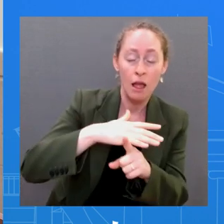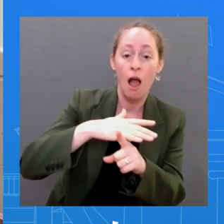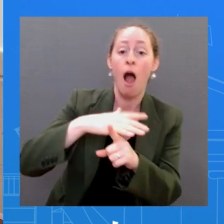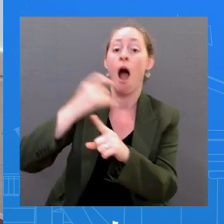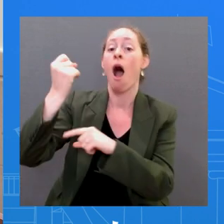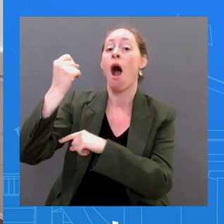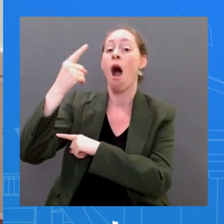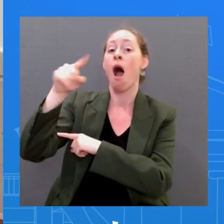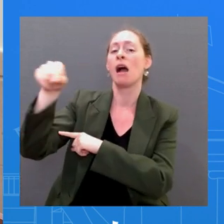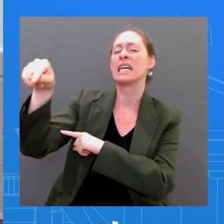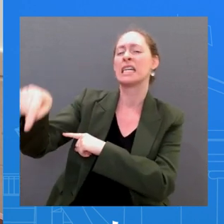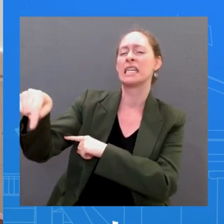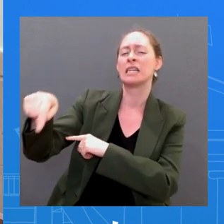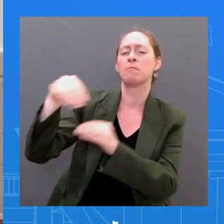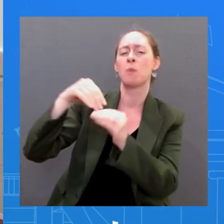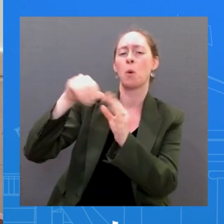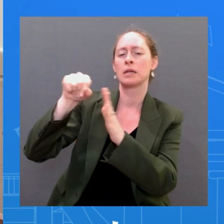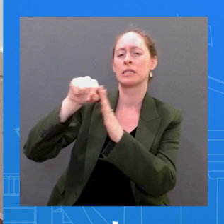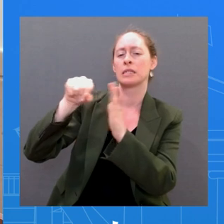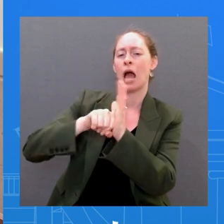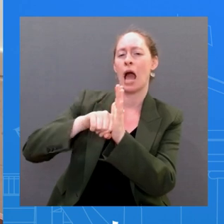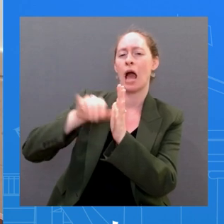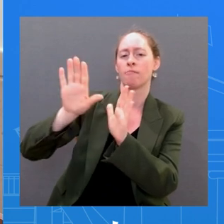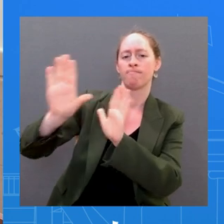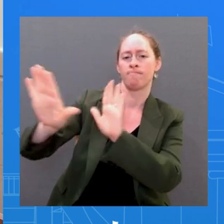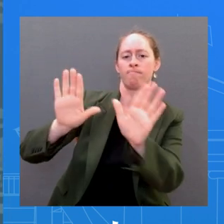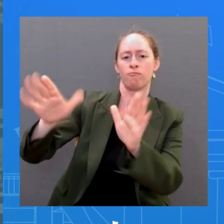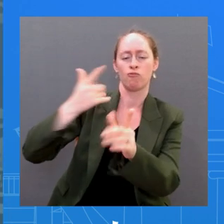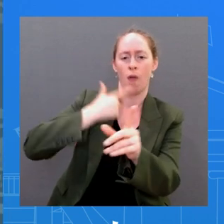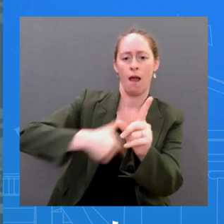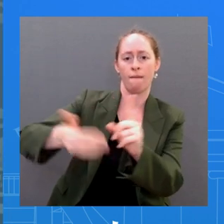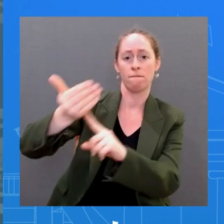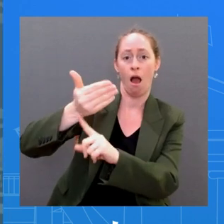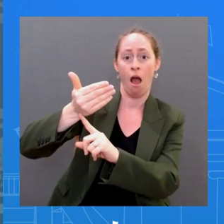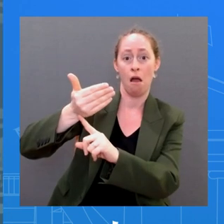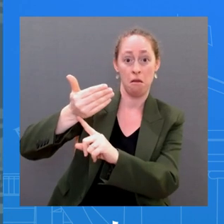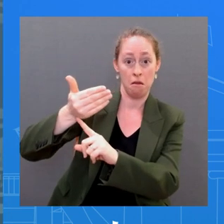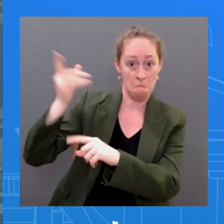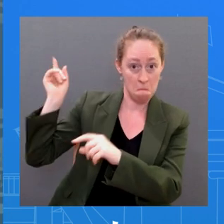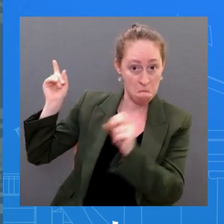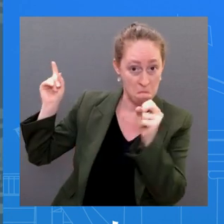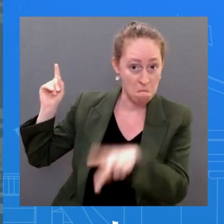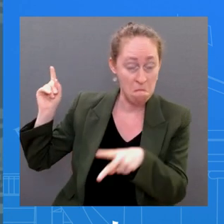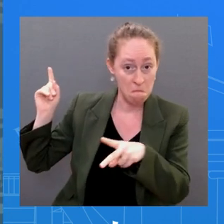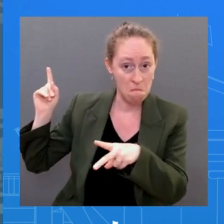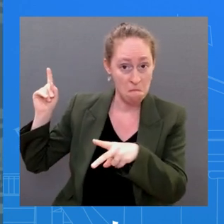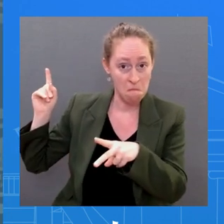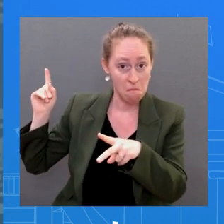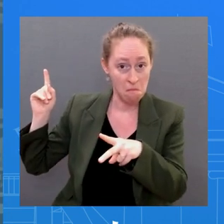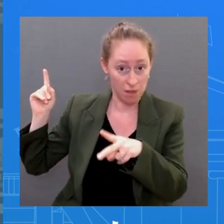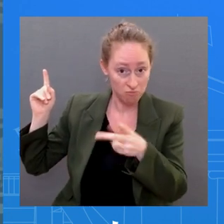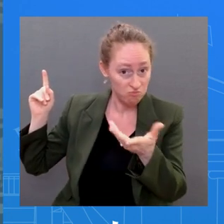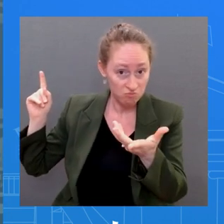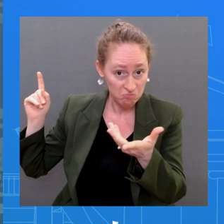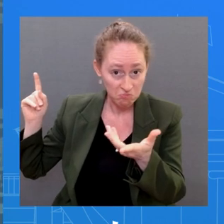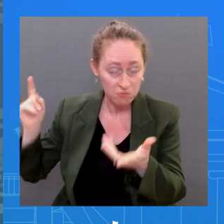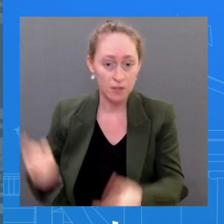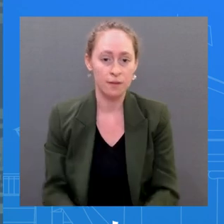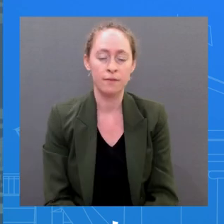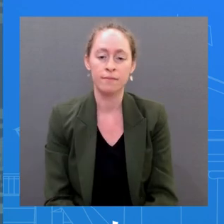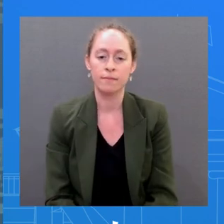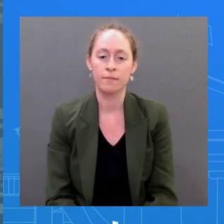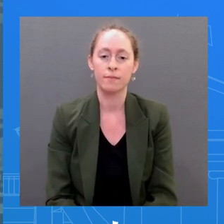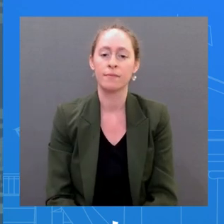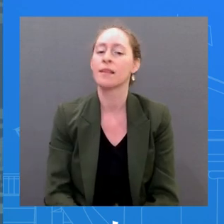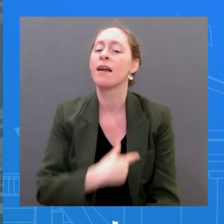the president would sign? Would he sign that? I'm not going to negotiate from here. I'm not going to talk through the